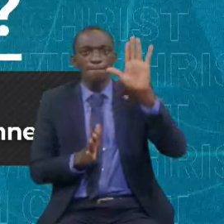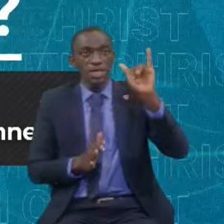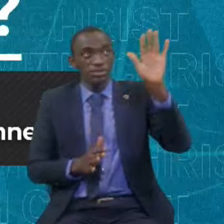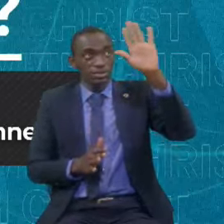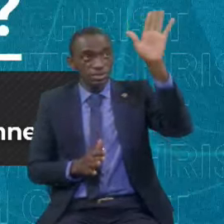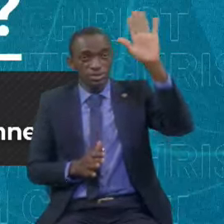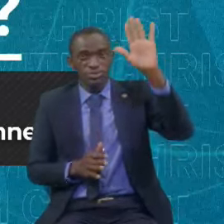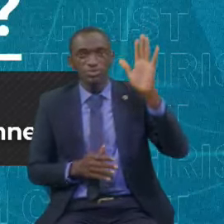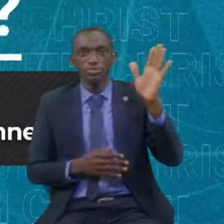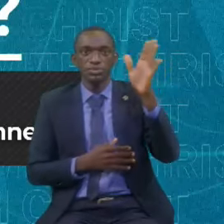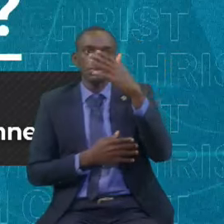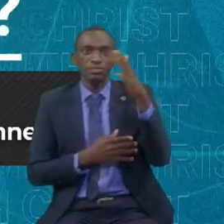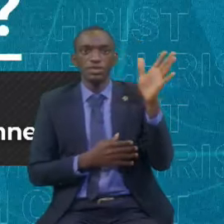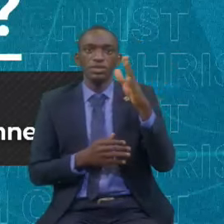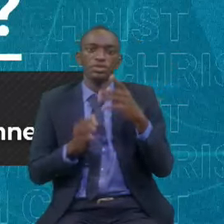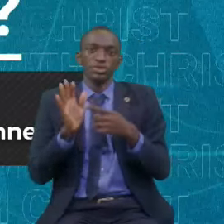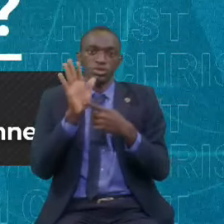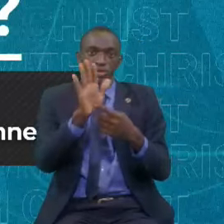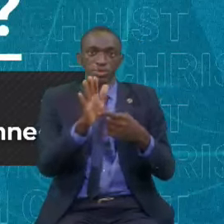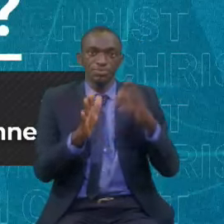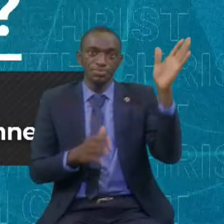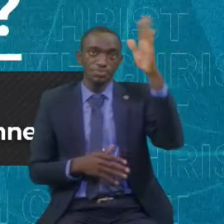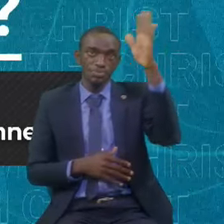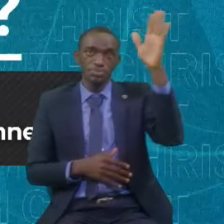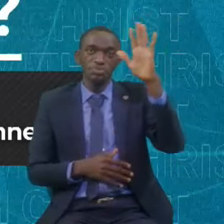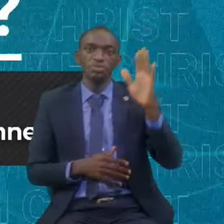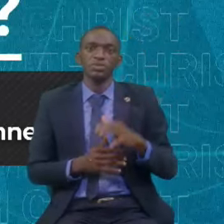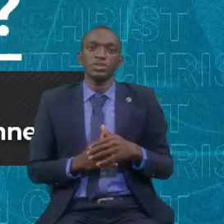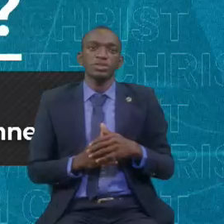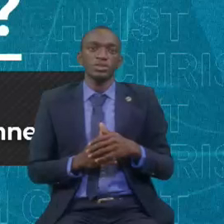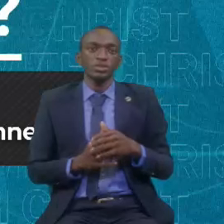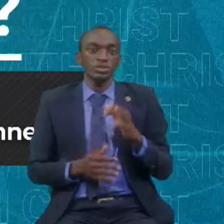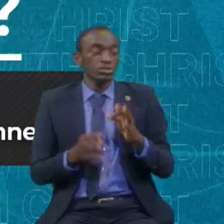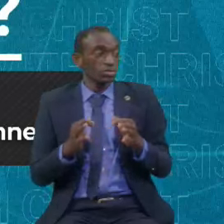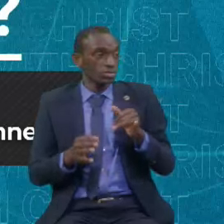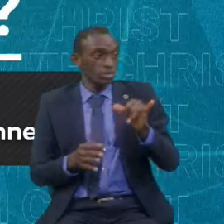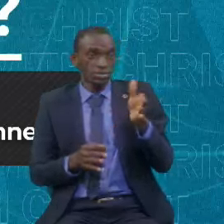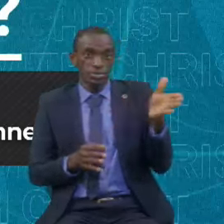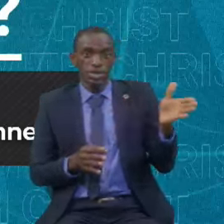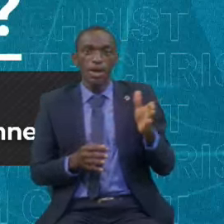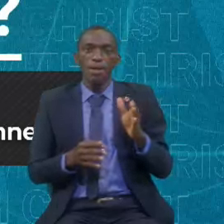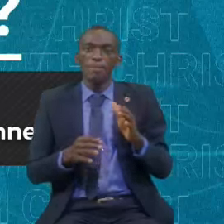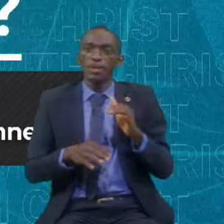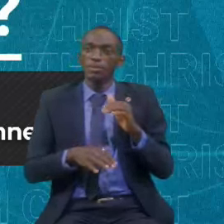still there by my extreme left. Those by the middle in